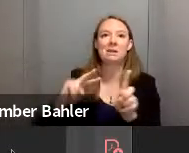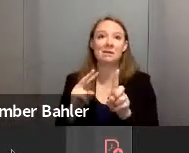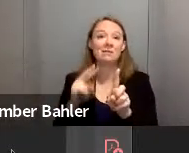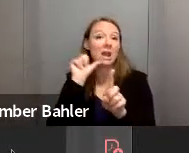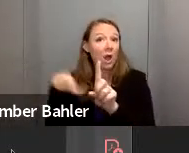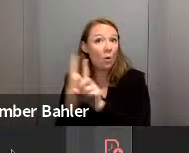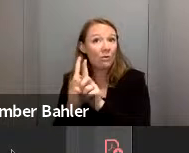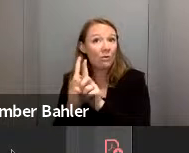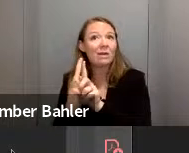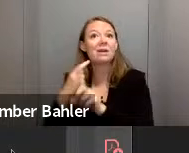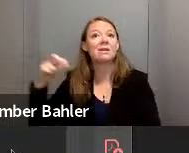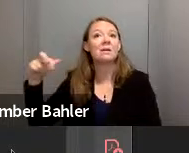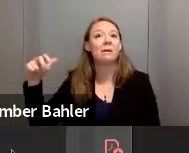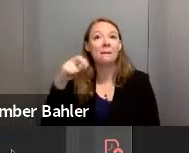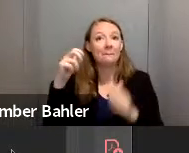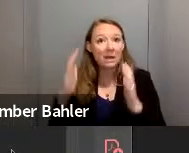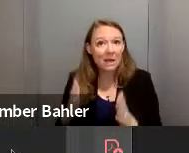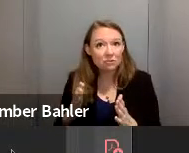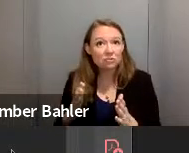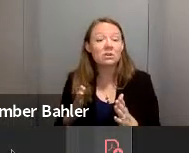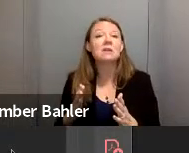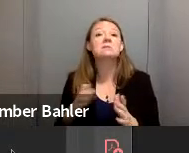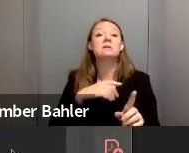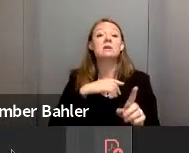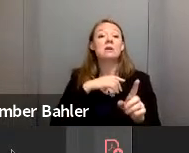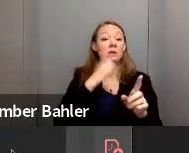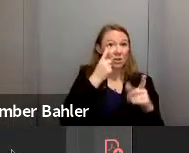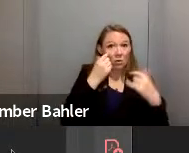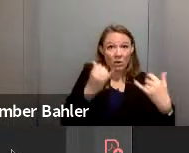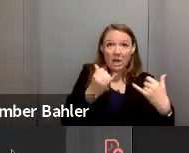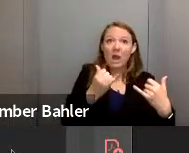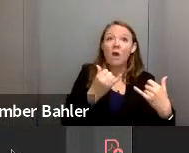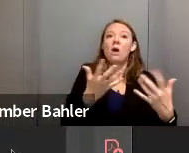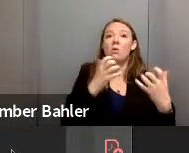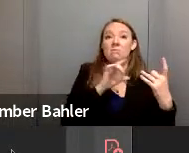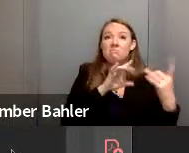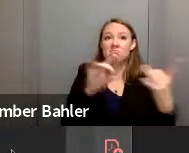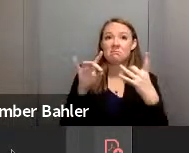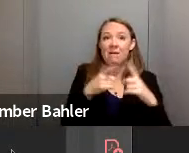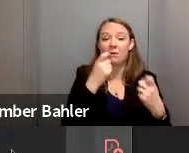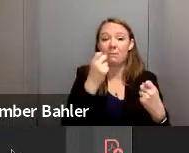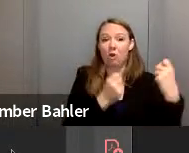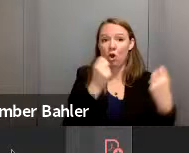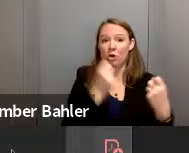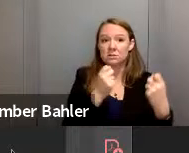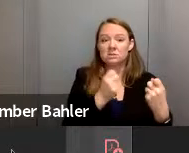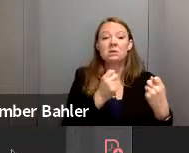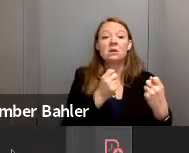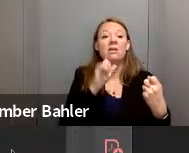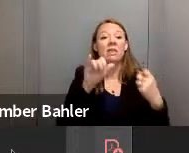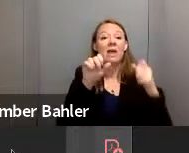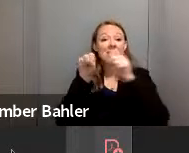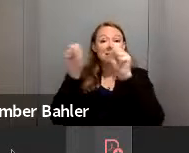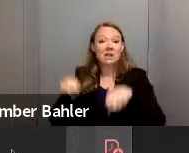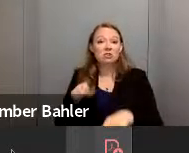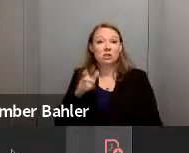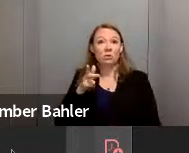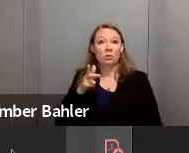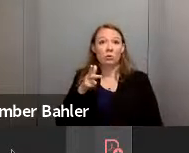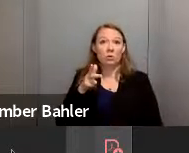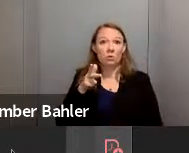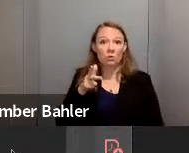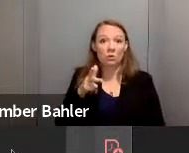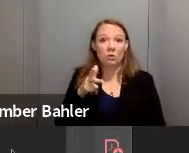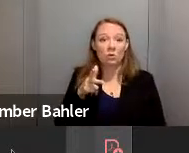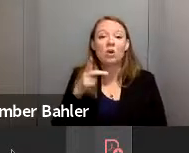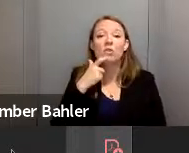case from vehicles. As you approach this station, the red dot is actually